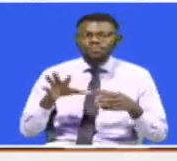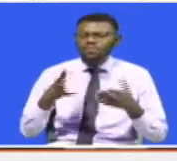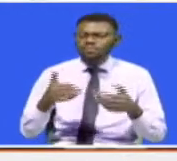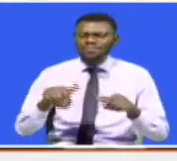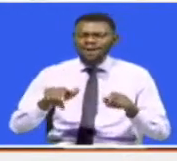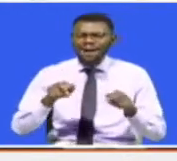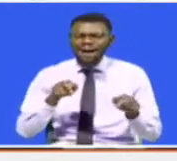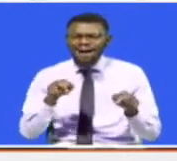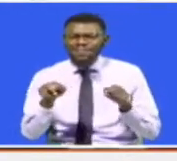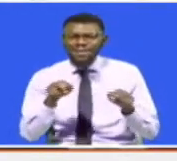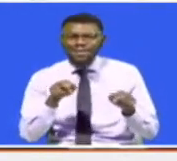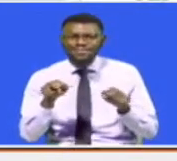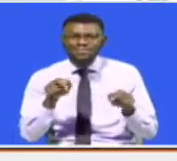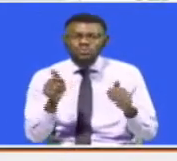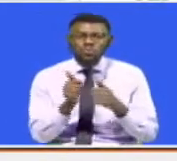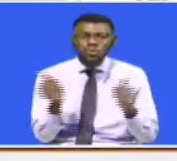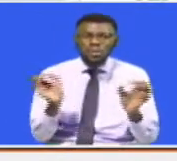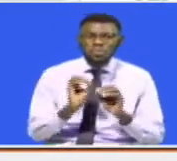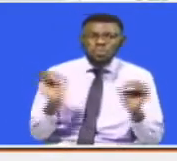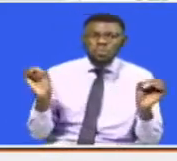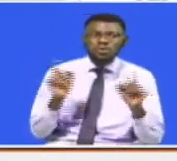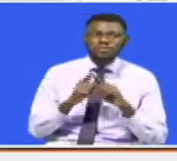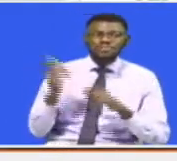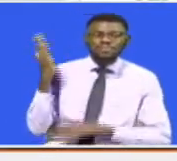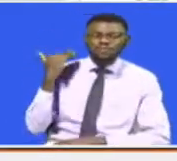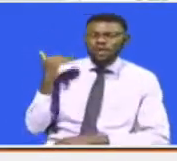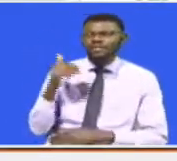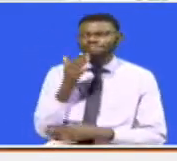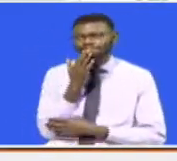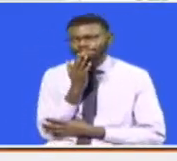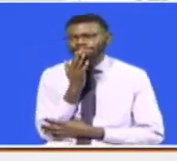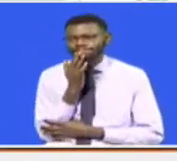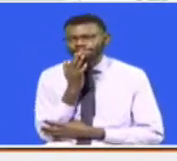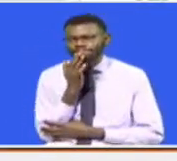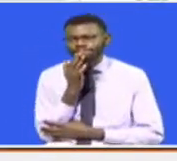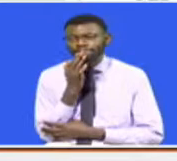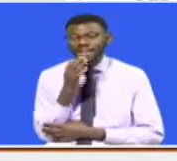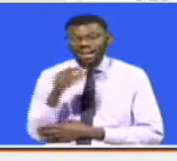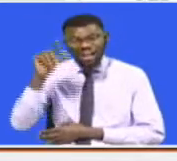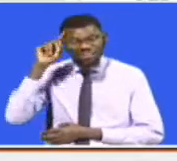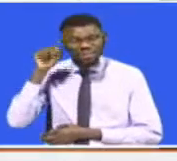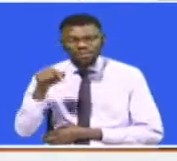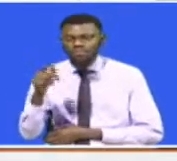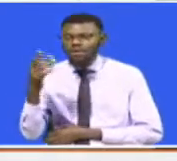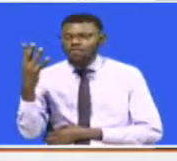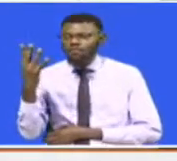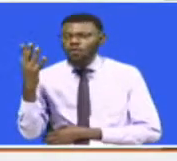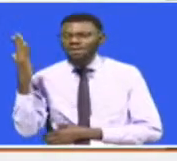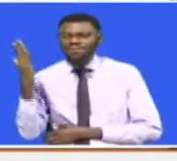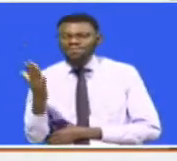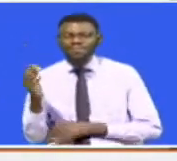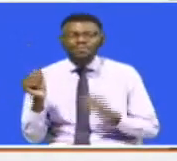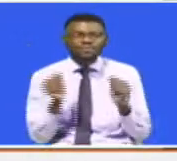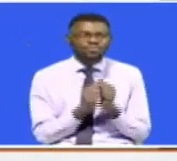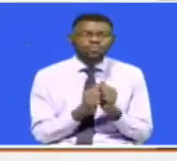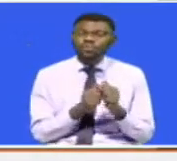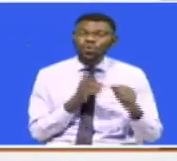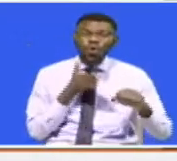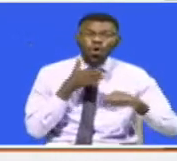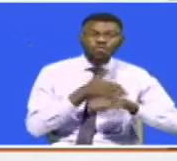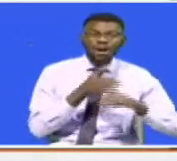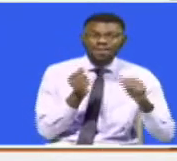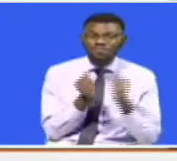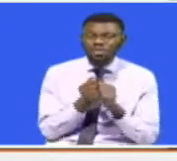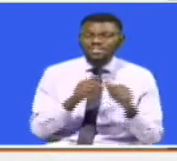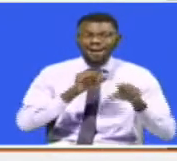experienced in the previous administration. Out of 10, naweza patia serikali kama 4. More than 14 civil society groups